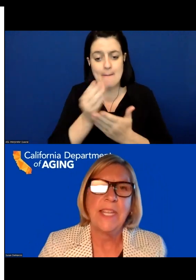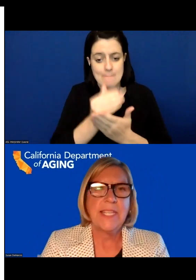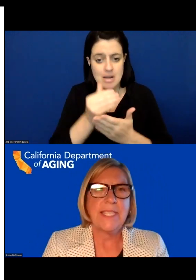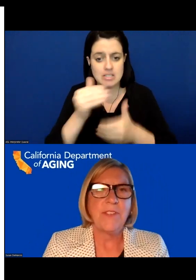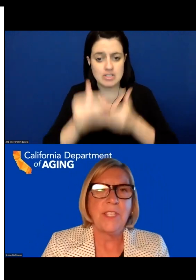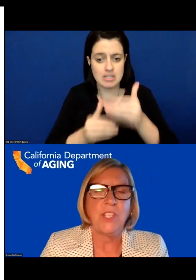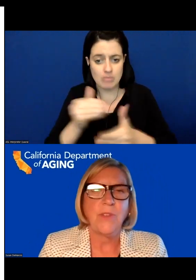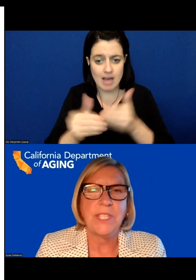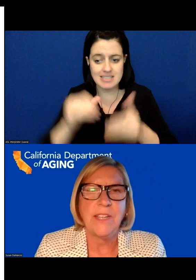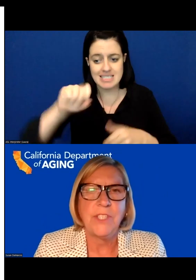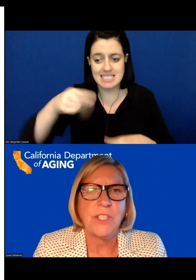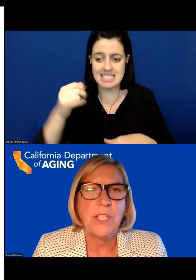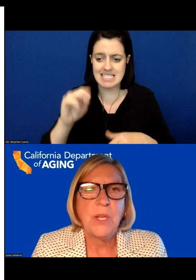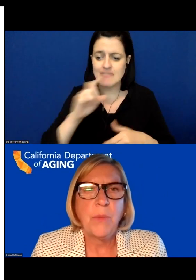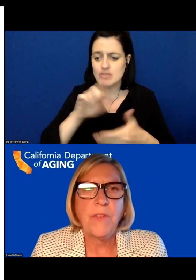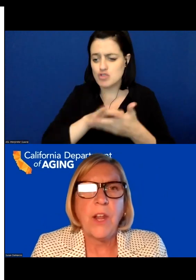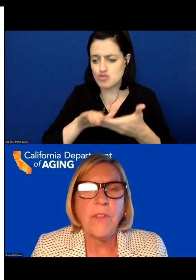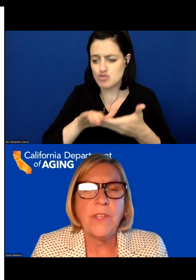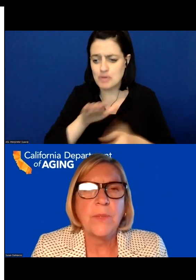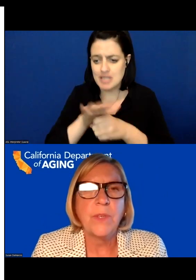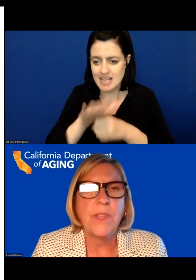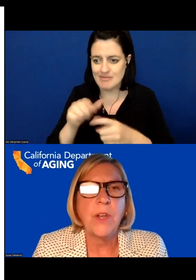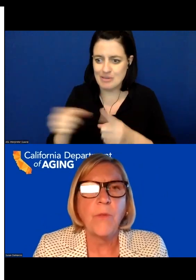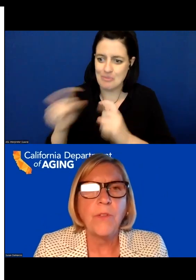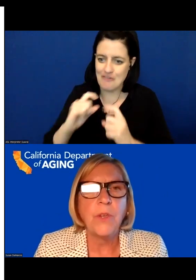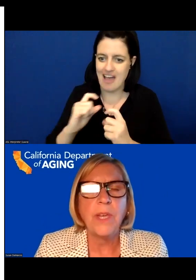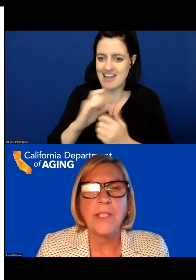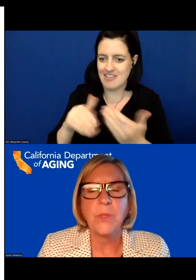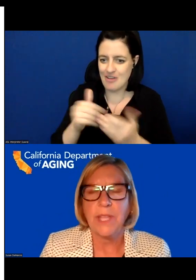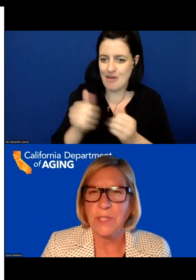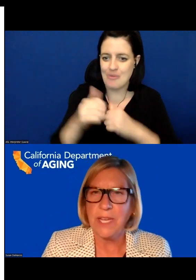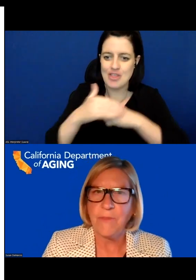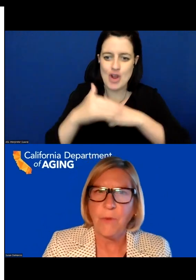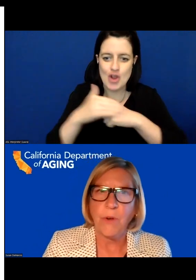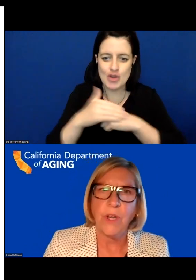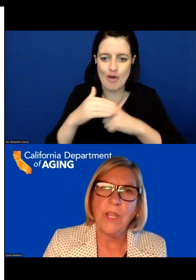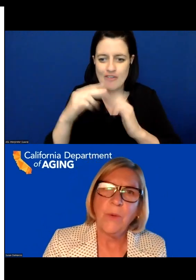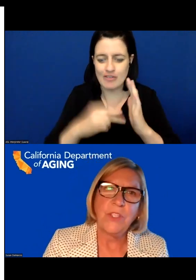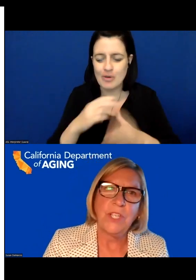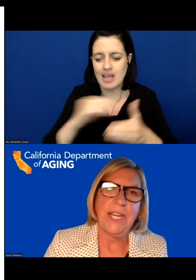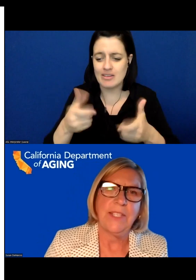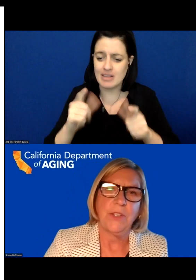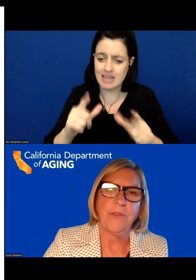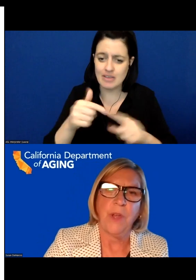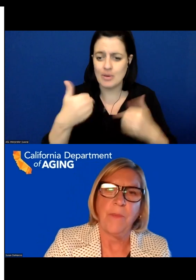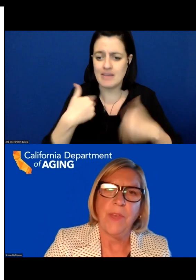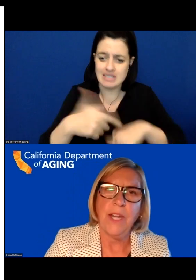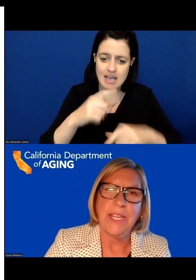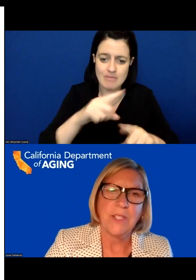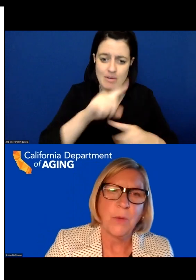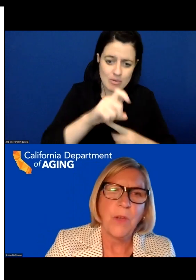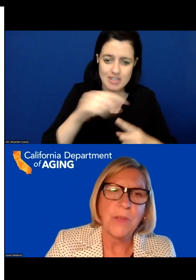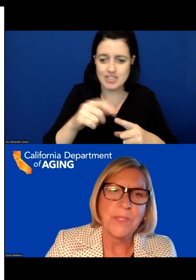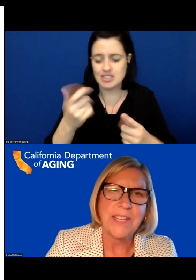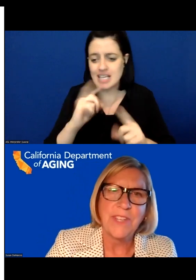And Stephanie's generous enough to provide all of us with an overview and to allow time for question and answer from the